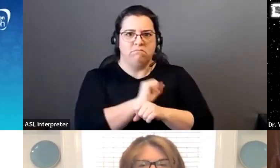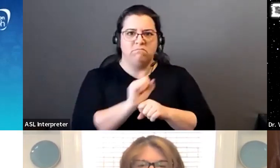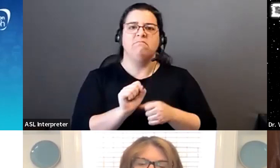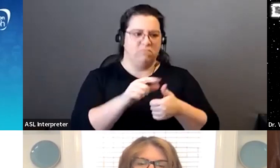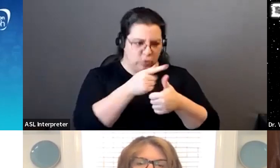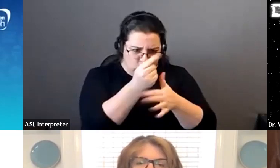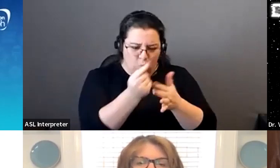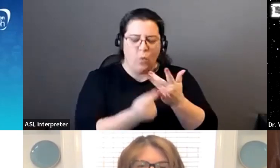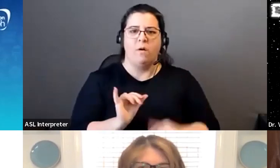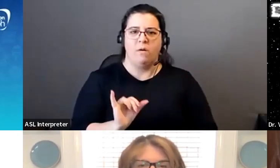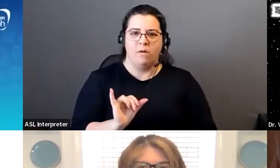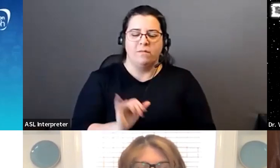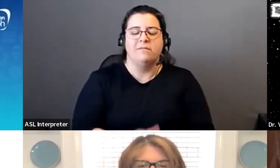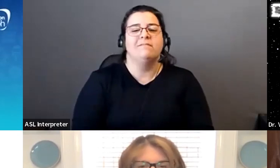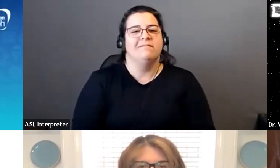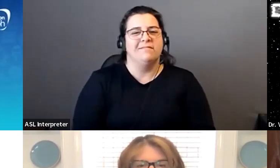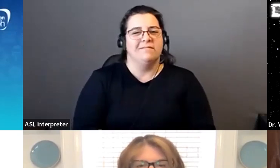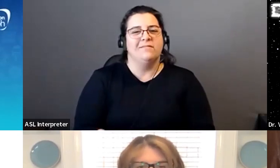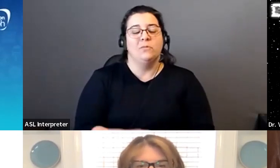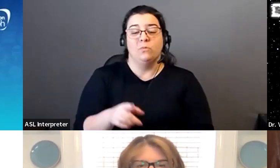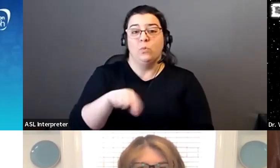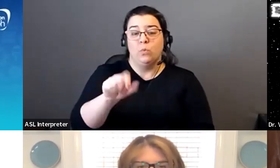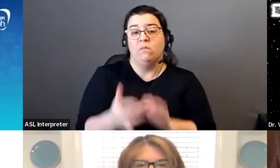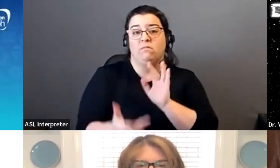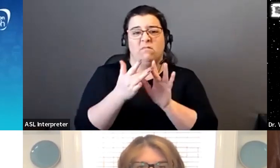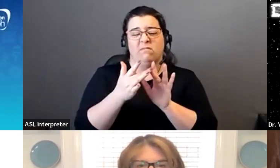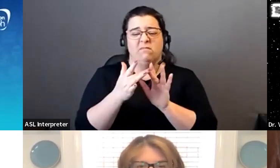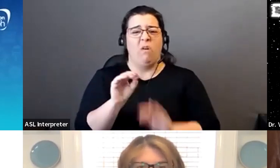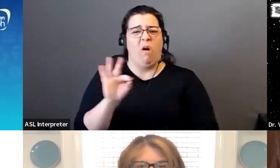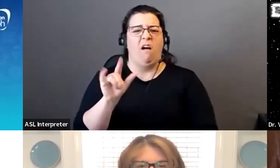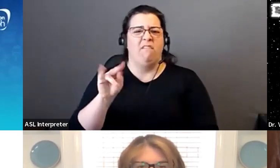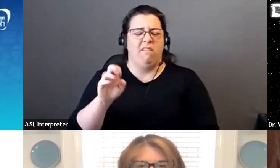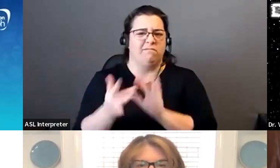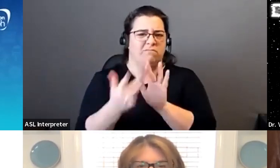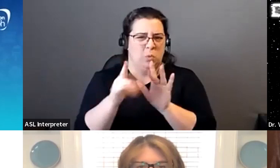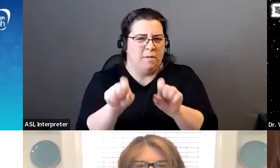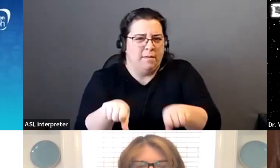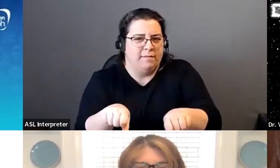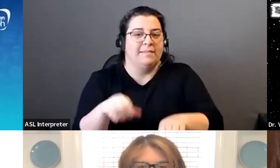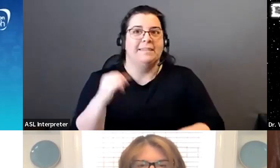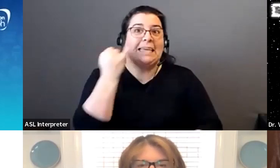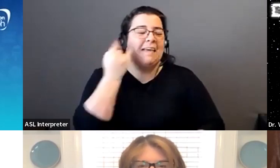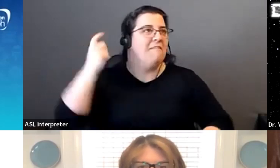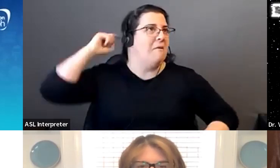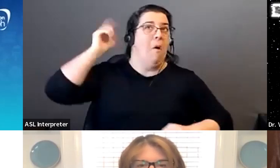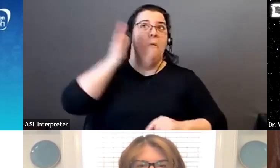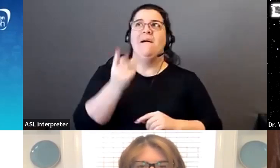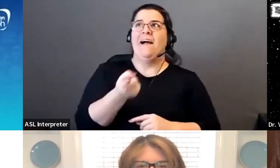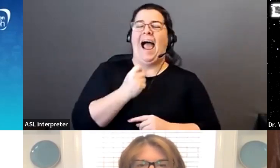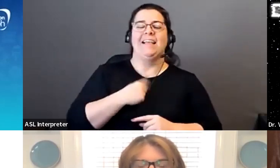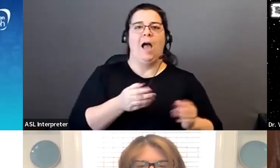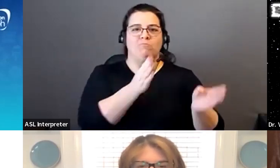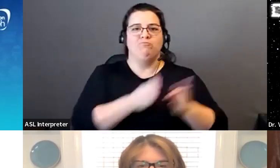that's what I use. Again, you can contact me offline and I can show you. If I knew you're going to ask that question, I'd actually show you some of the videos. But if you